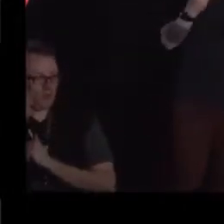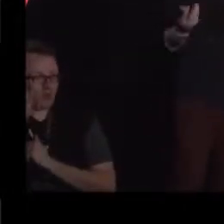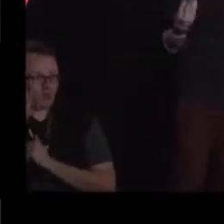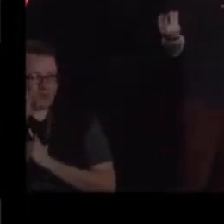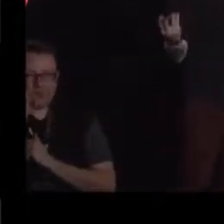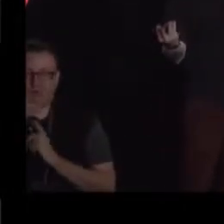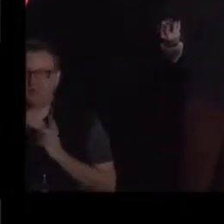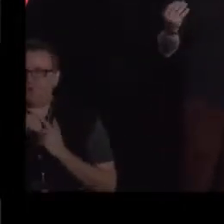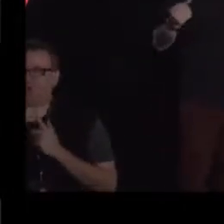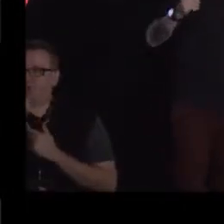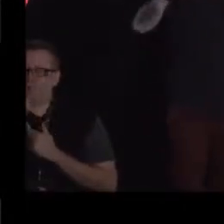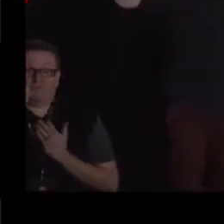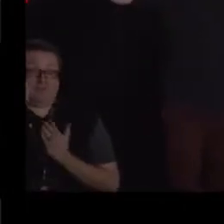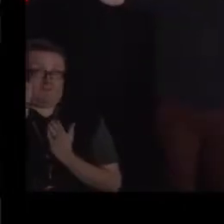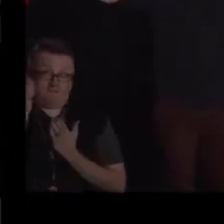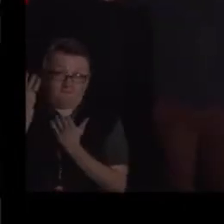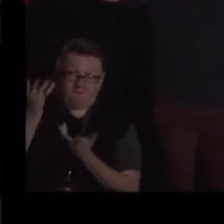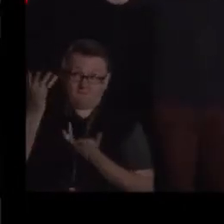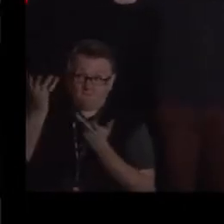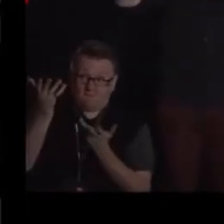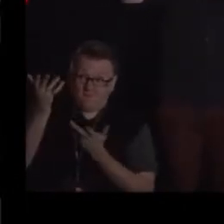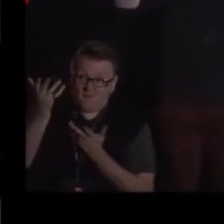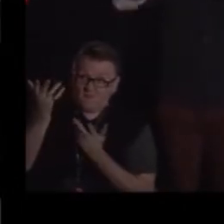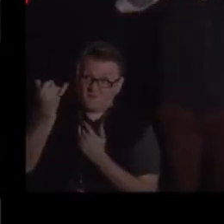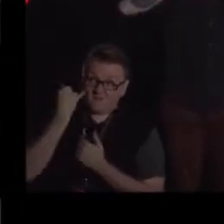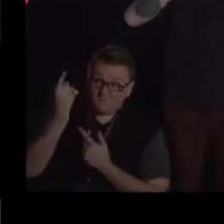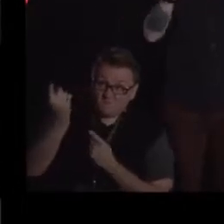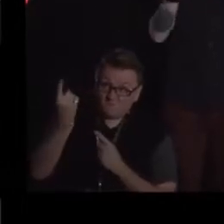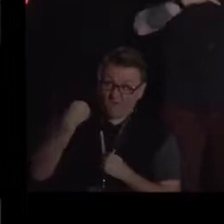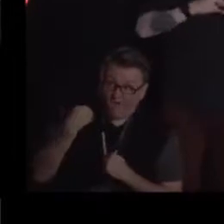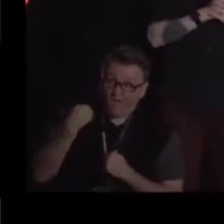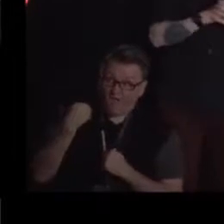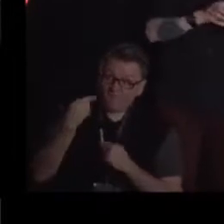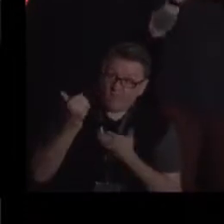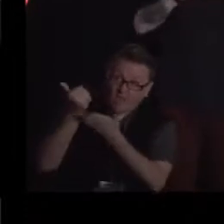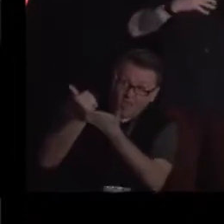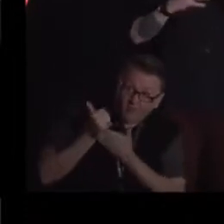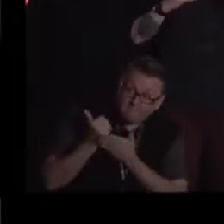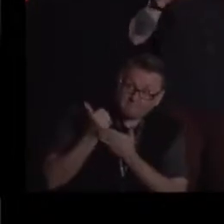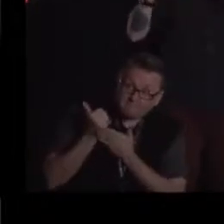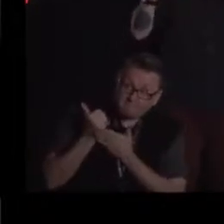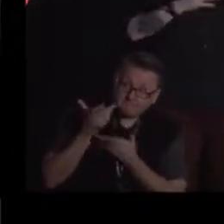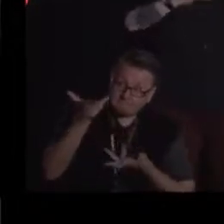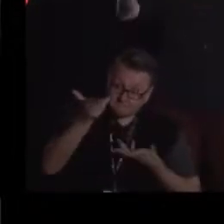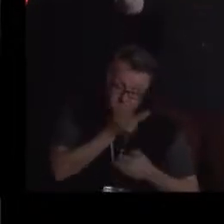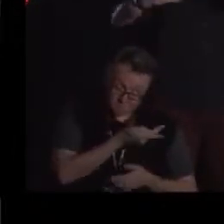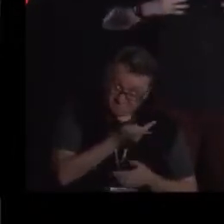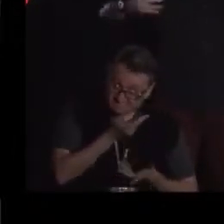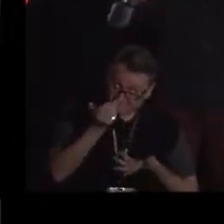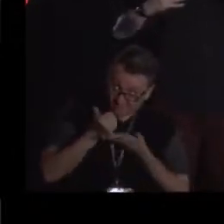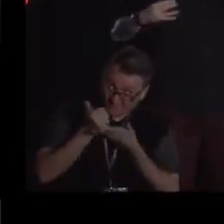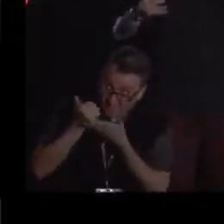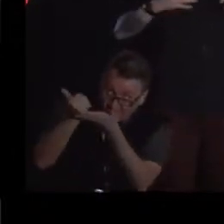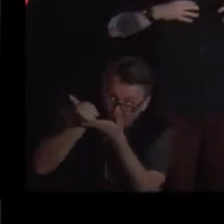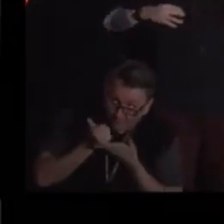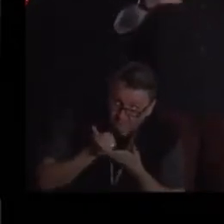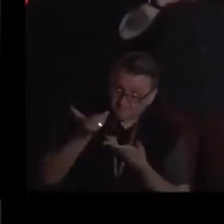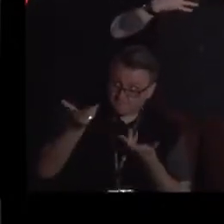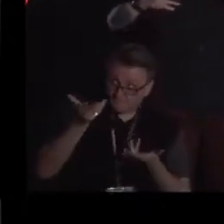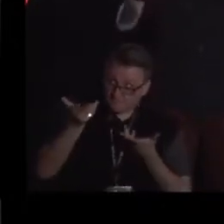so they sort of offered a deal and said, look, how do you find, if you come and sort of help us, you know,